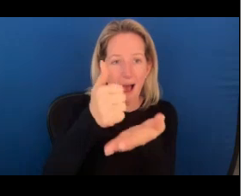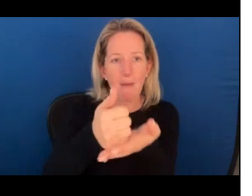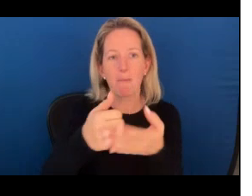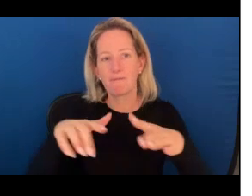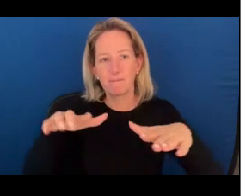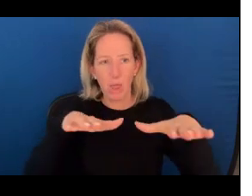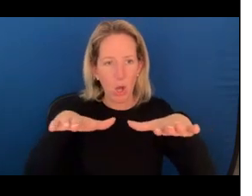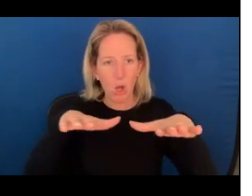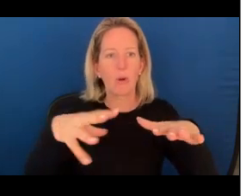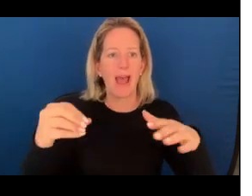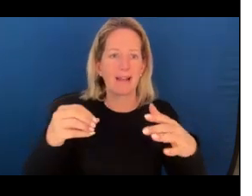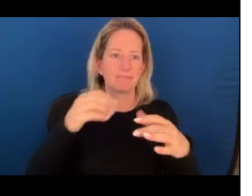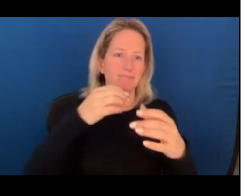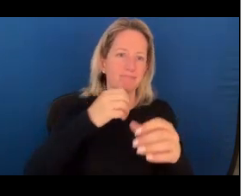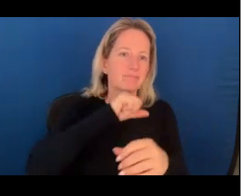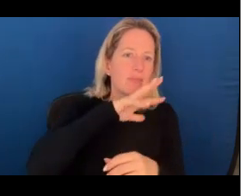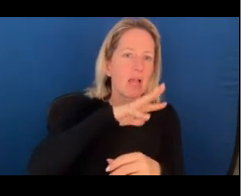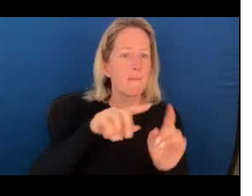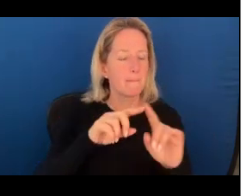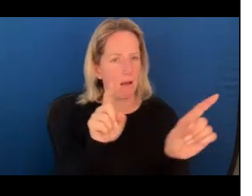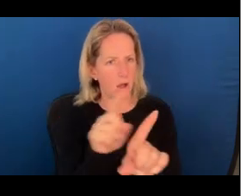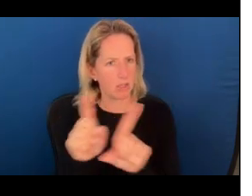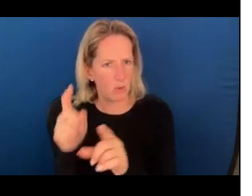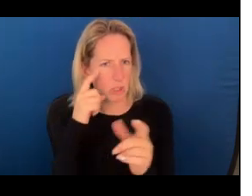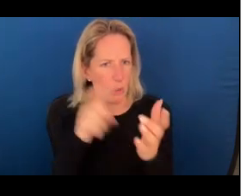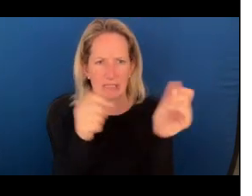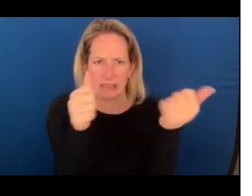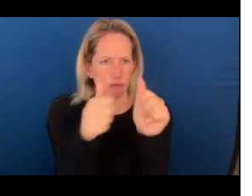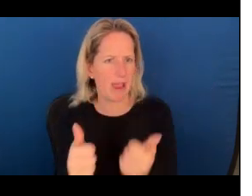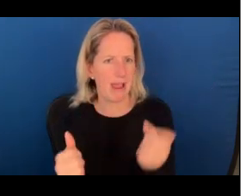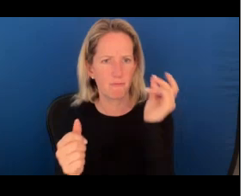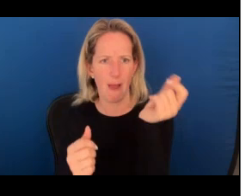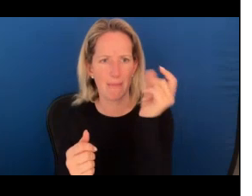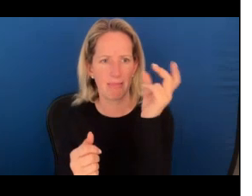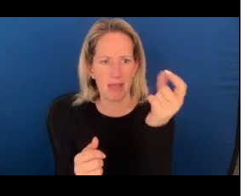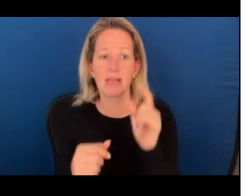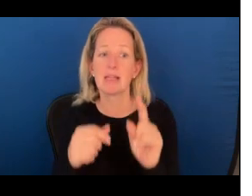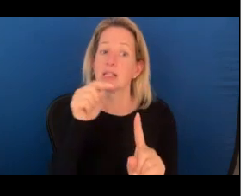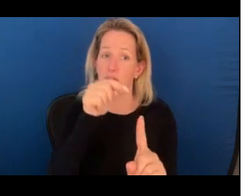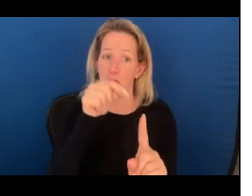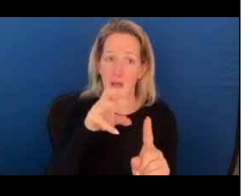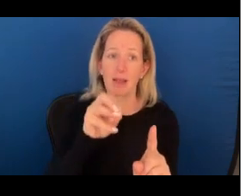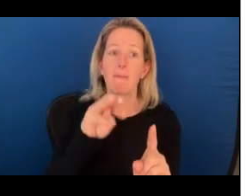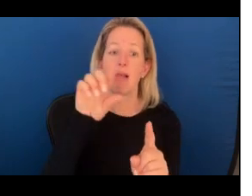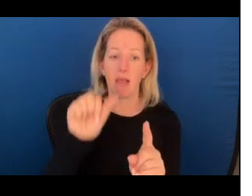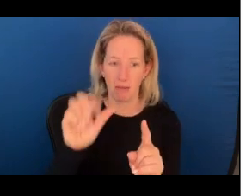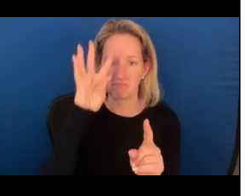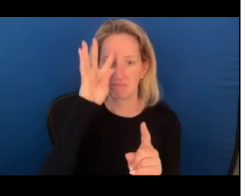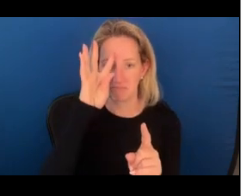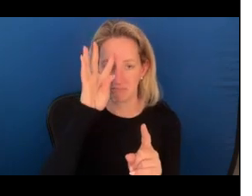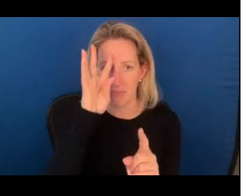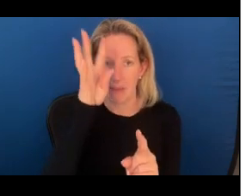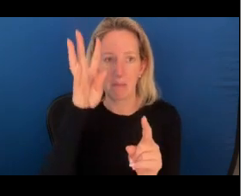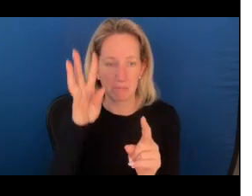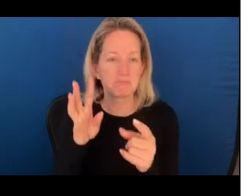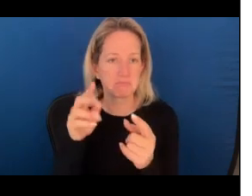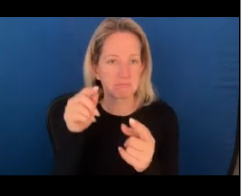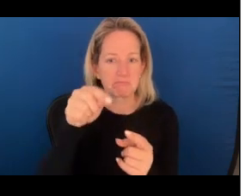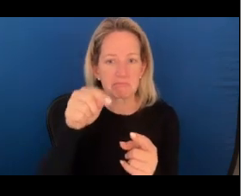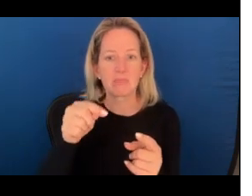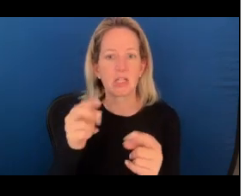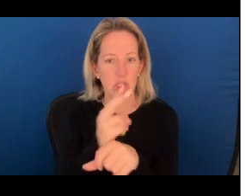some good growth, but they were degrading really rapidly. So she very cleverly came up with the Aero floating treatment wetlands using